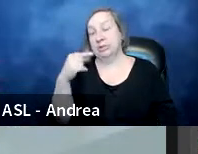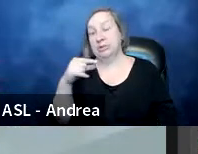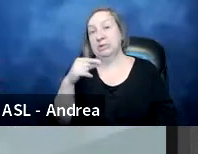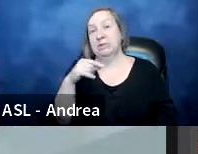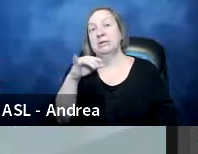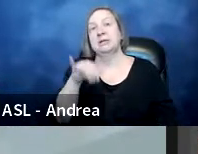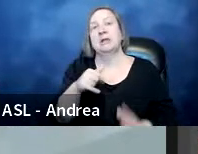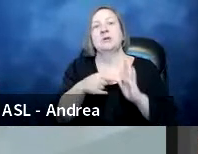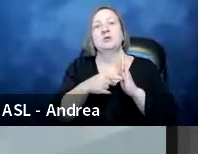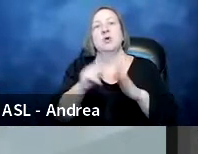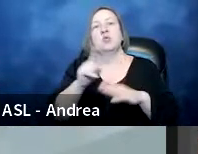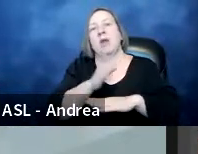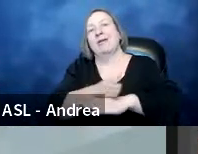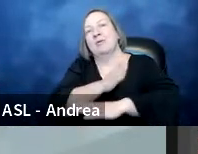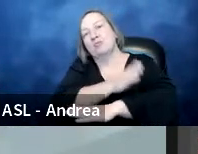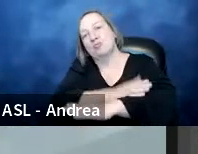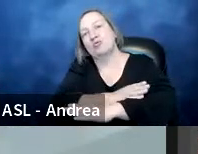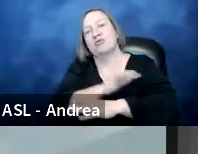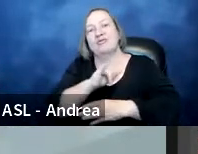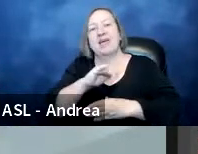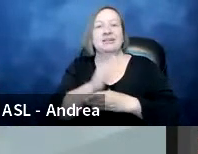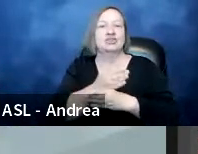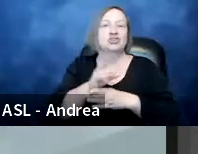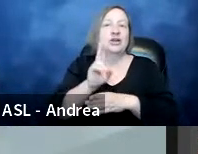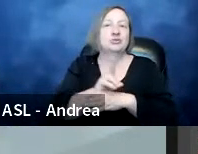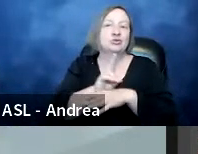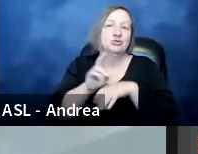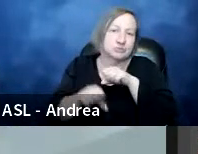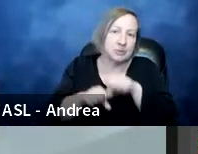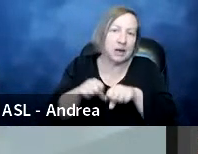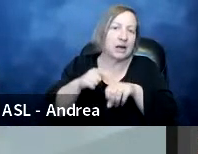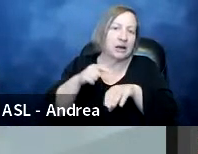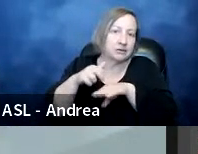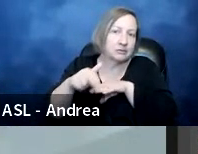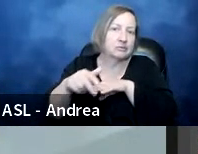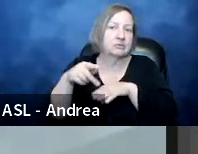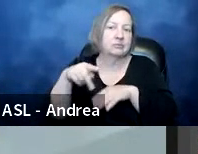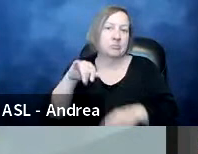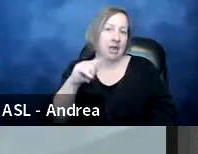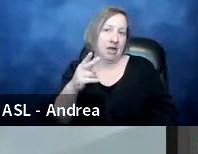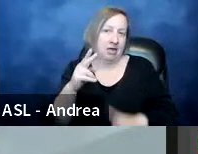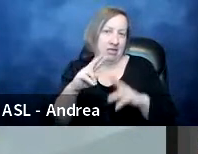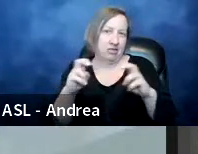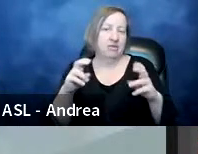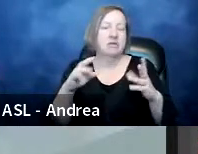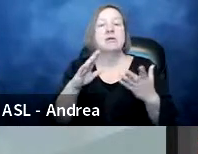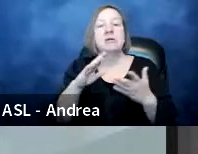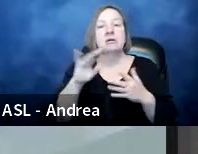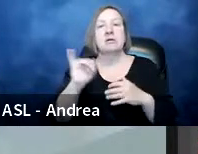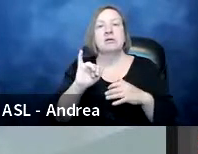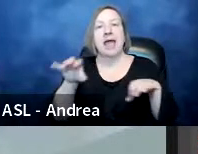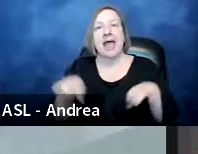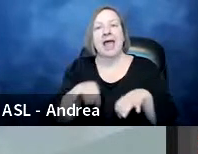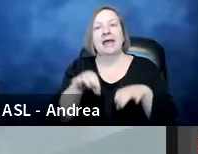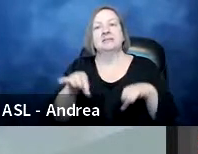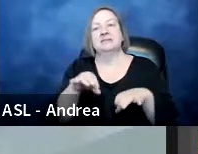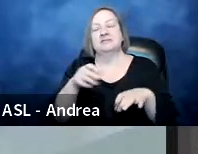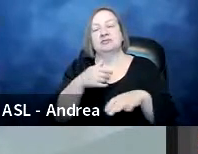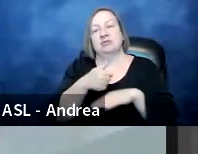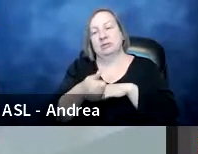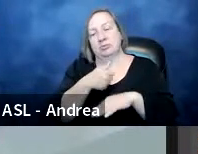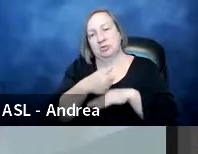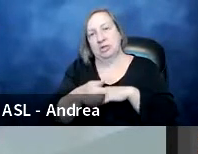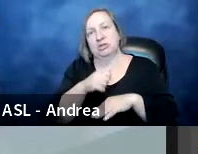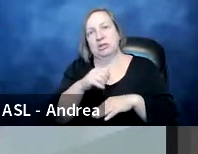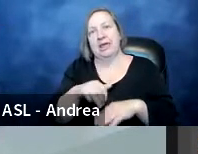of the shared use path facilities. And there's also active transportation facilities that aren't in green, but as you